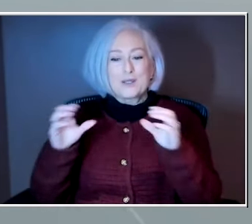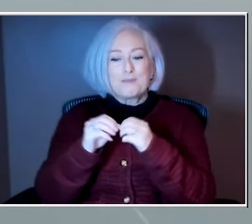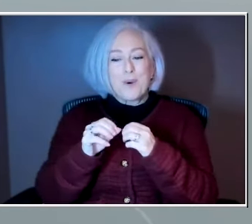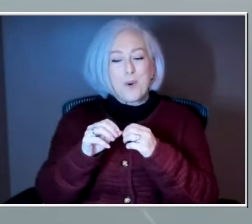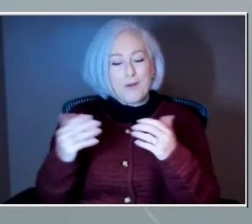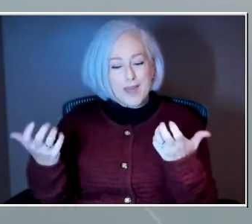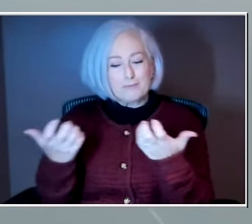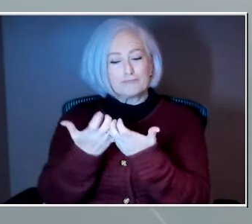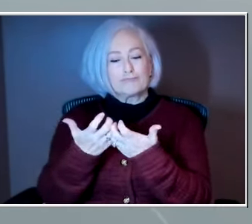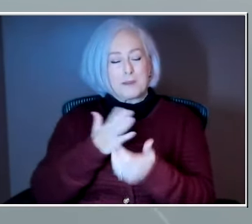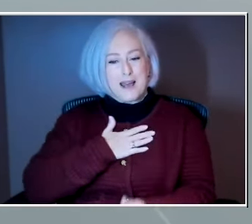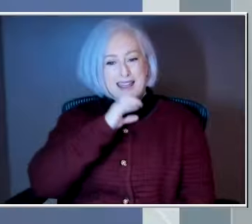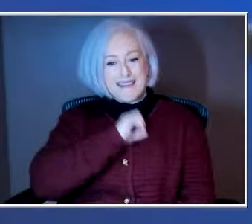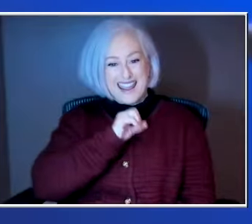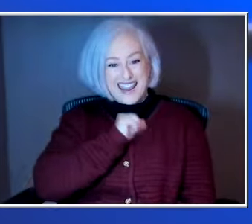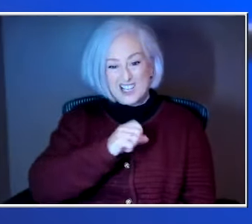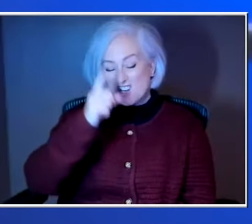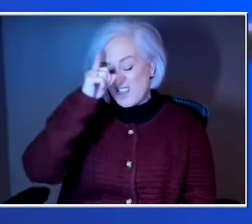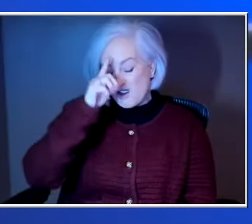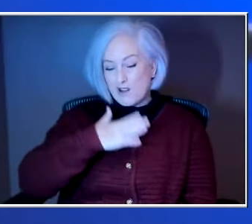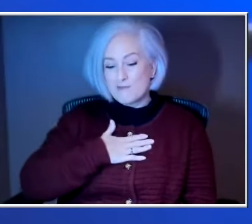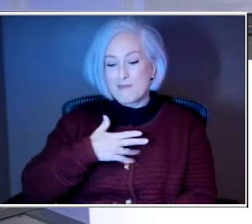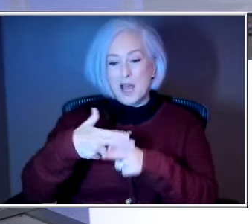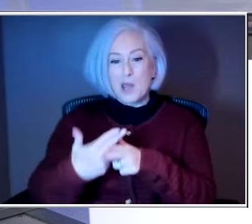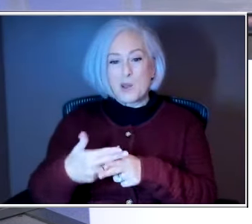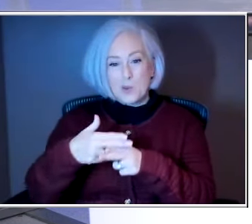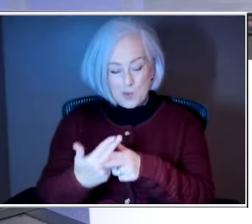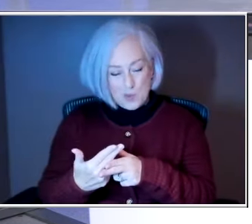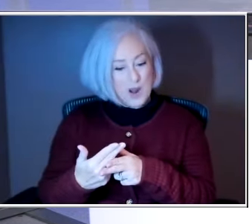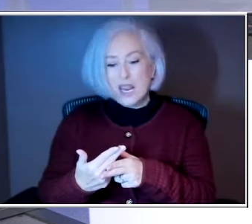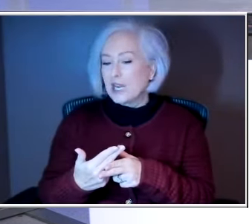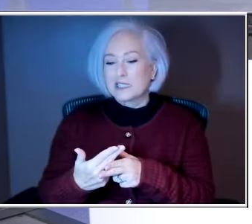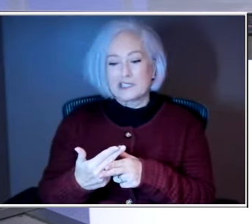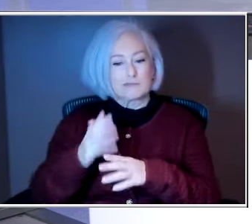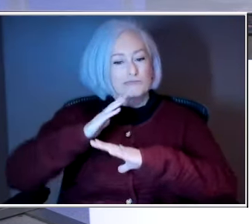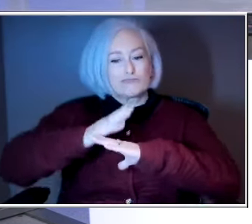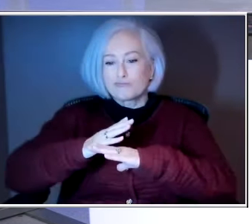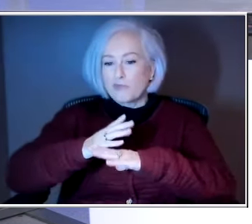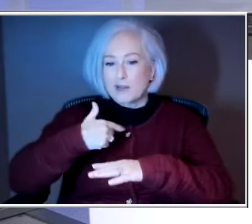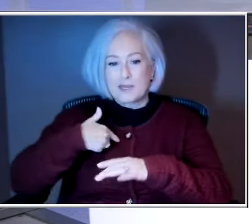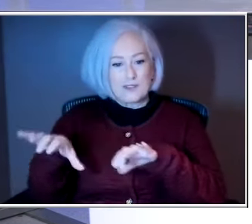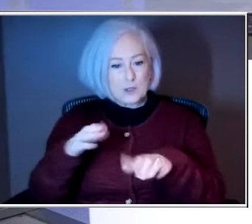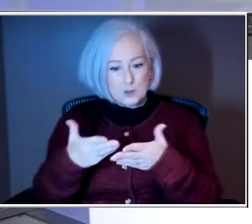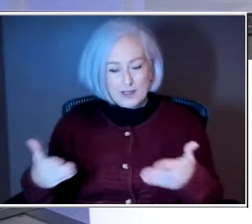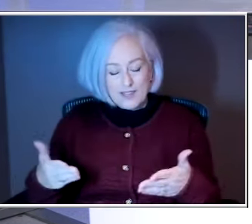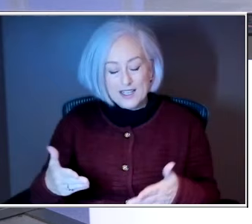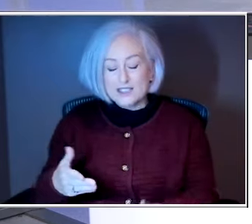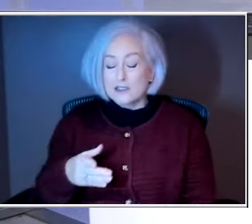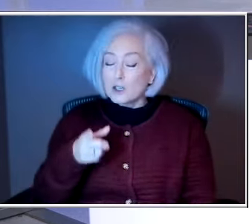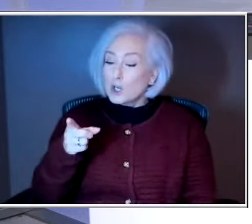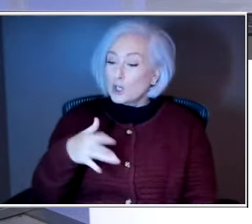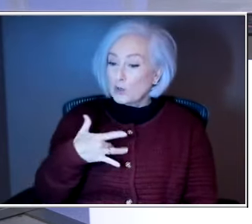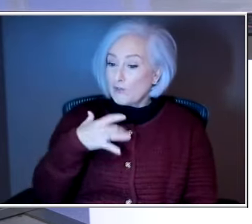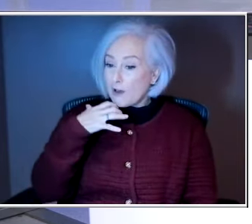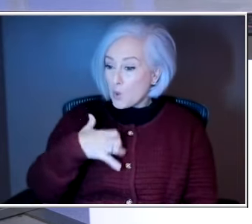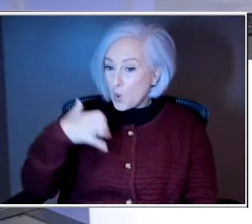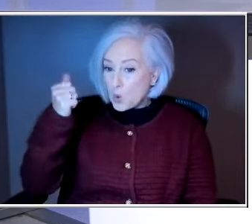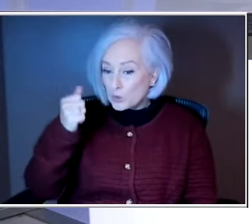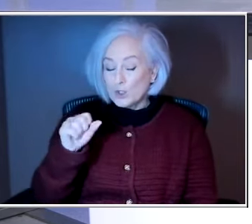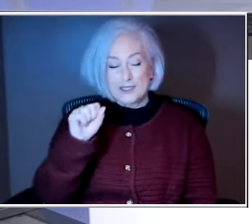hindering a lot of things I wanted to do. You said you felt older. I felt so much older. Explain what was going on inside your head when you say older. I know you said you felt